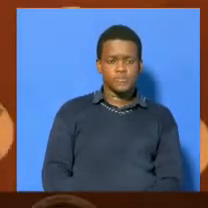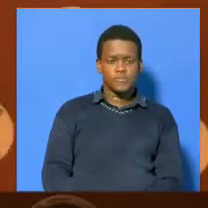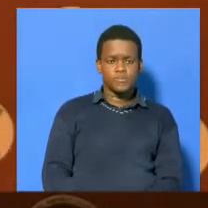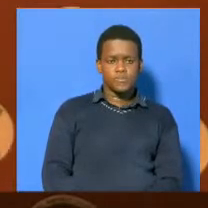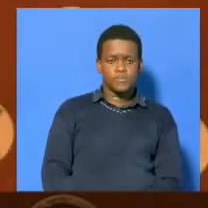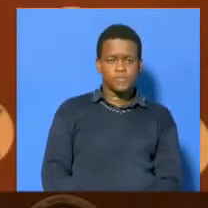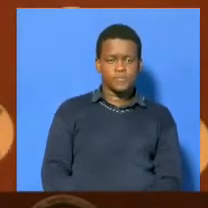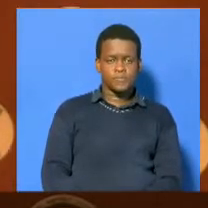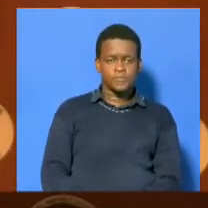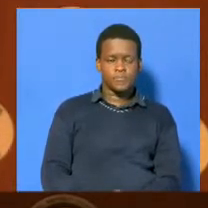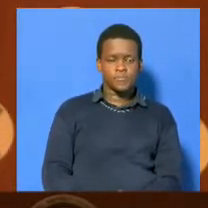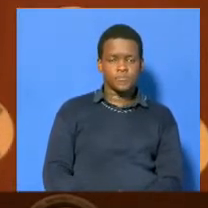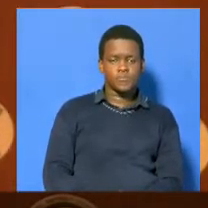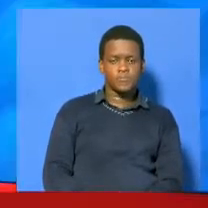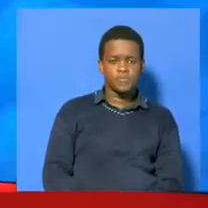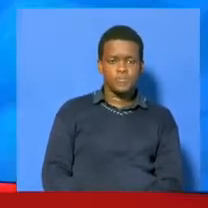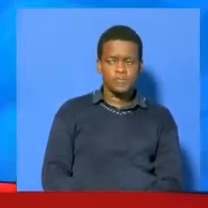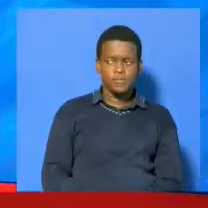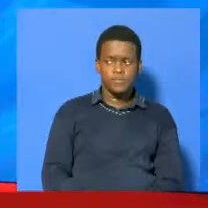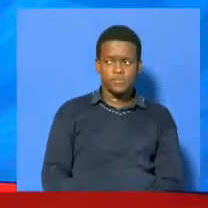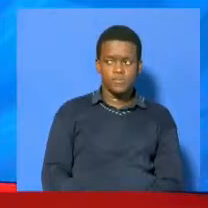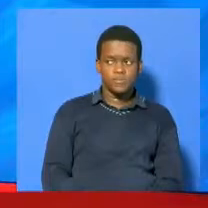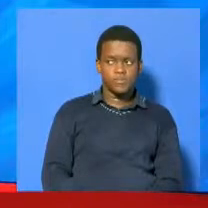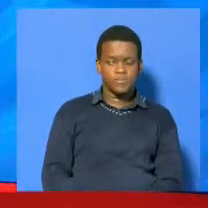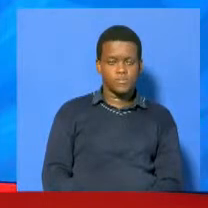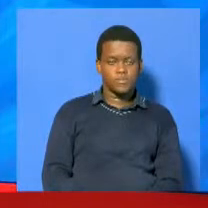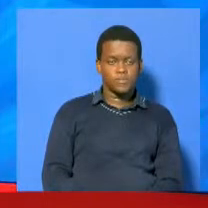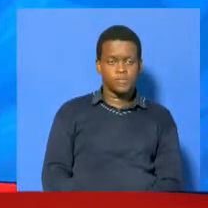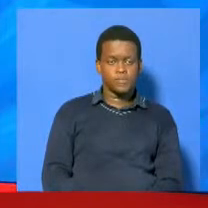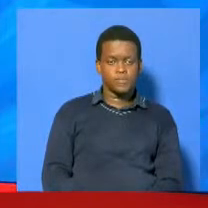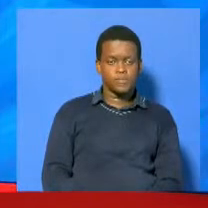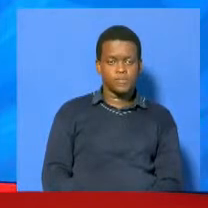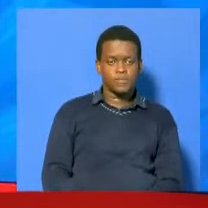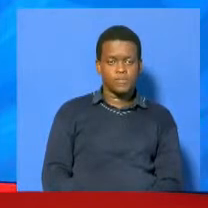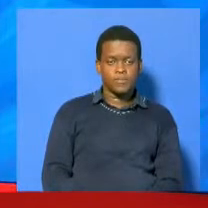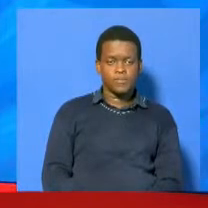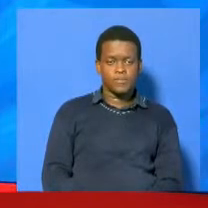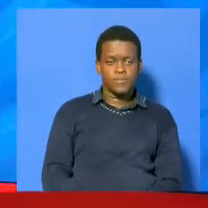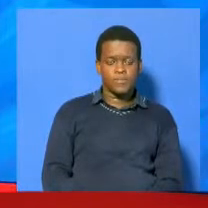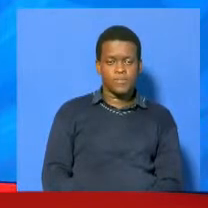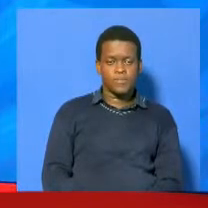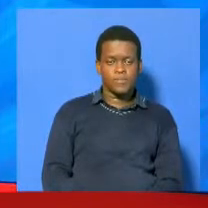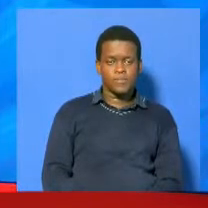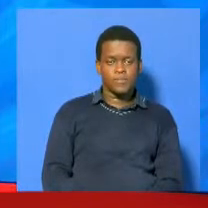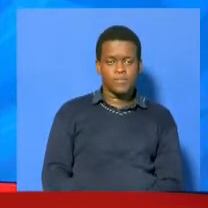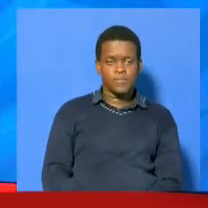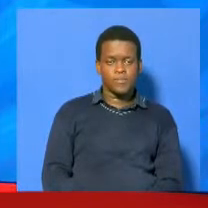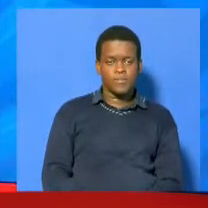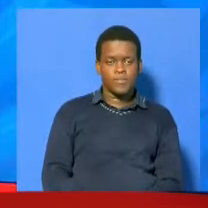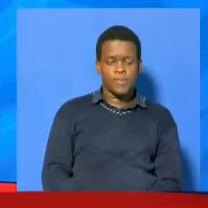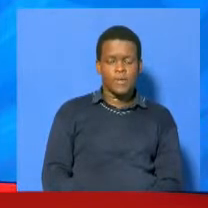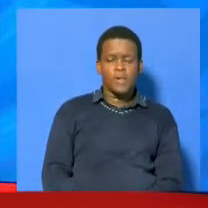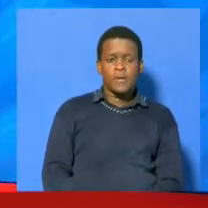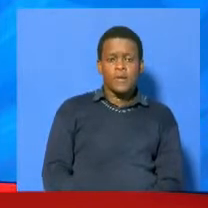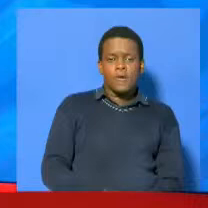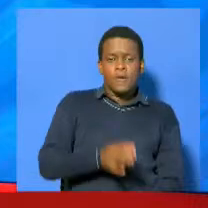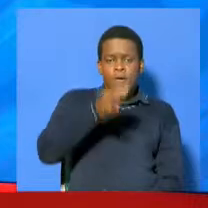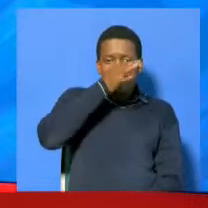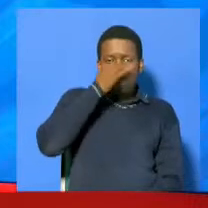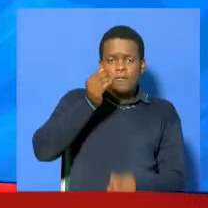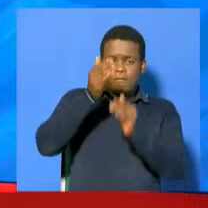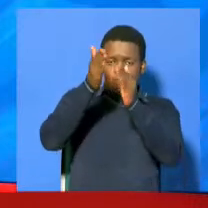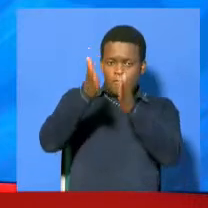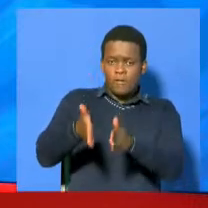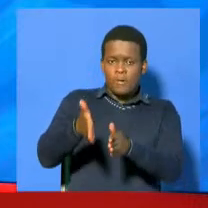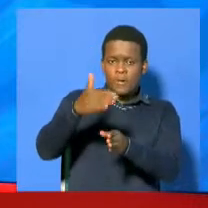Television, Kasani. An established commercial farmer in Pandamatenga, Ms. Basadi